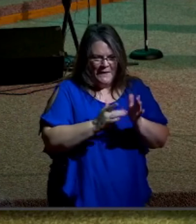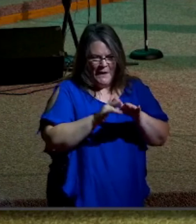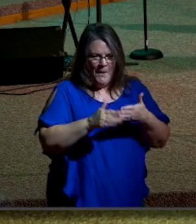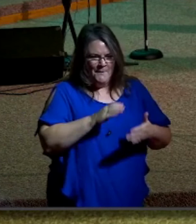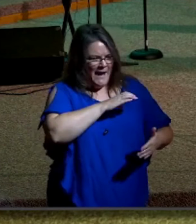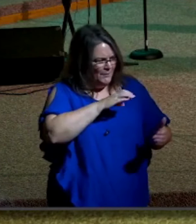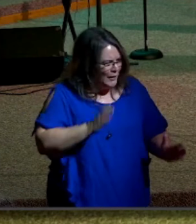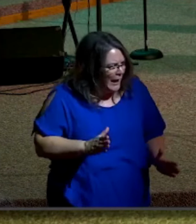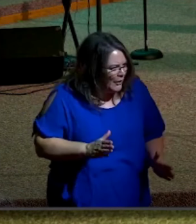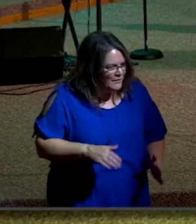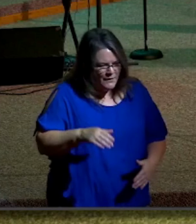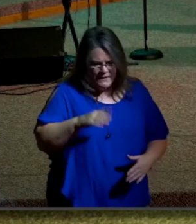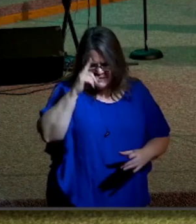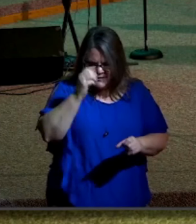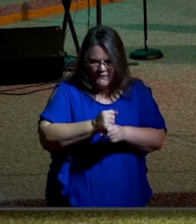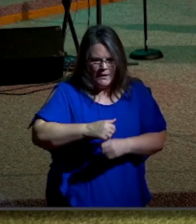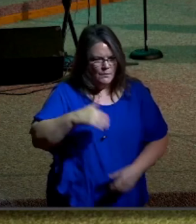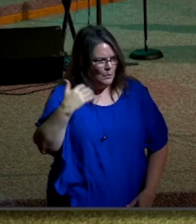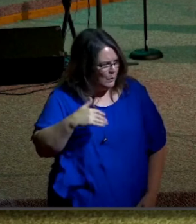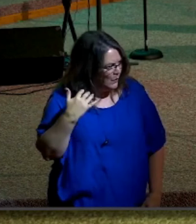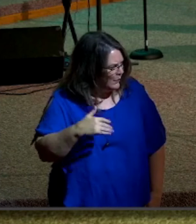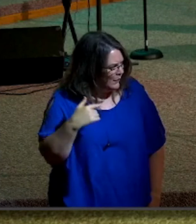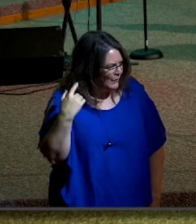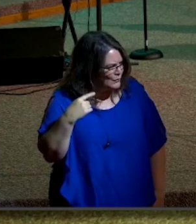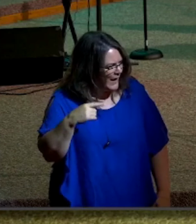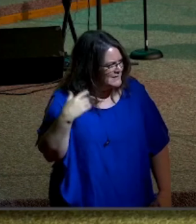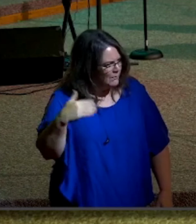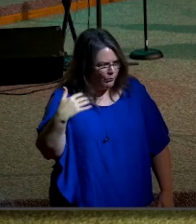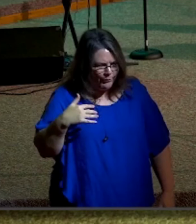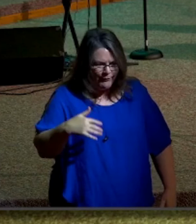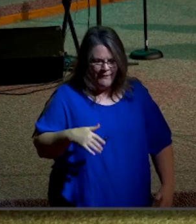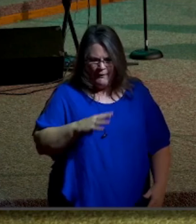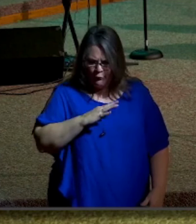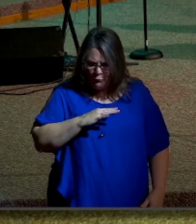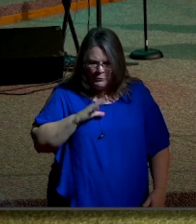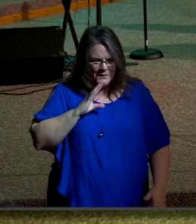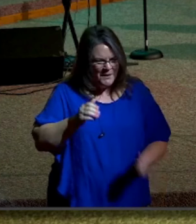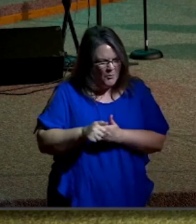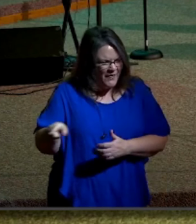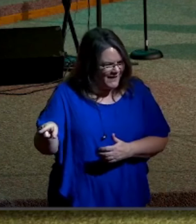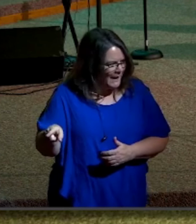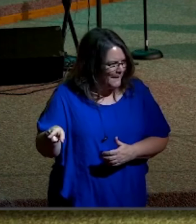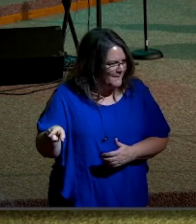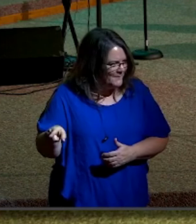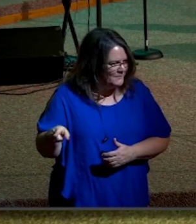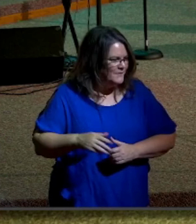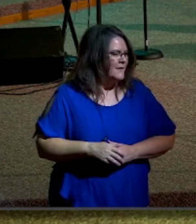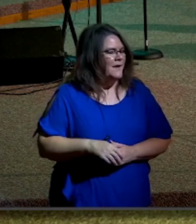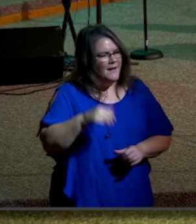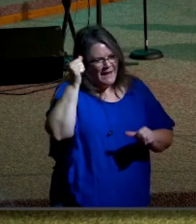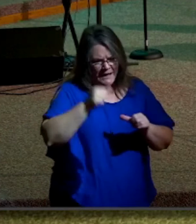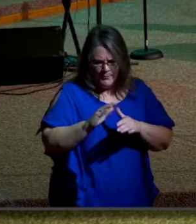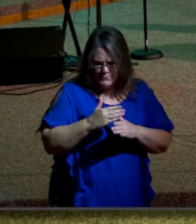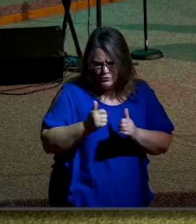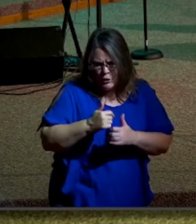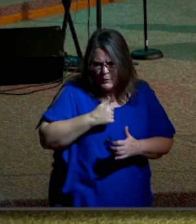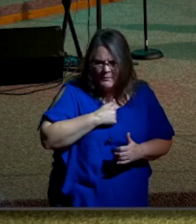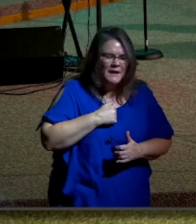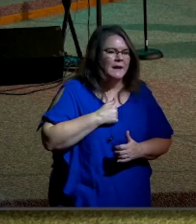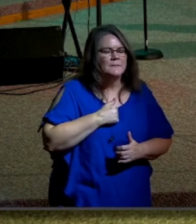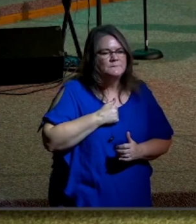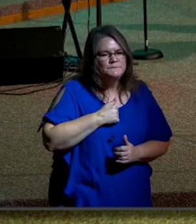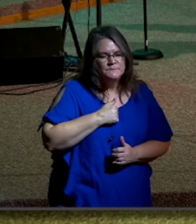is insane. And I just thought, man, this is so cool to be around him. And I remember he shared with me that he lives